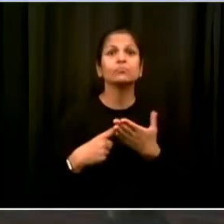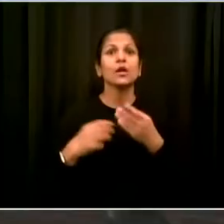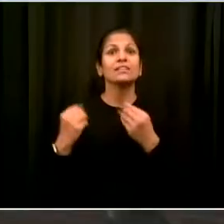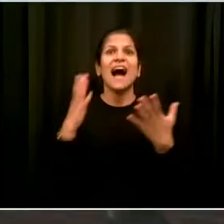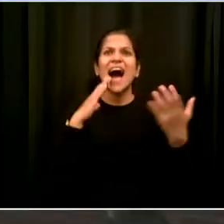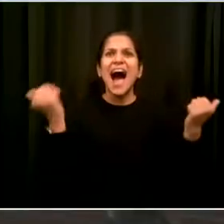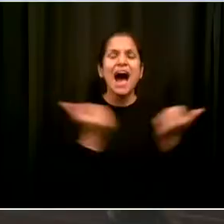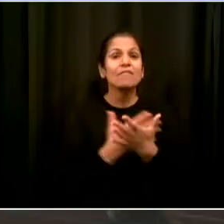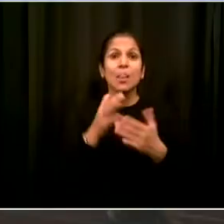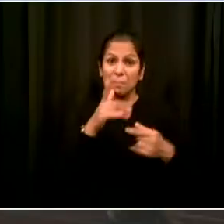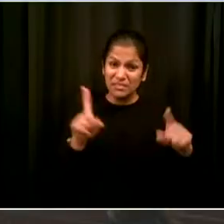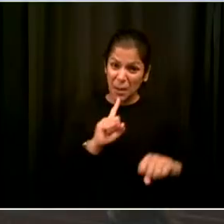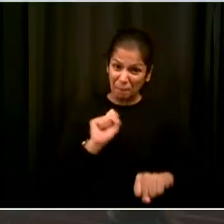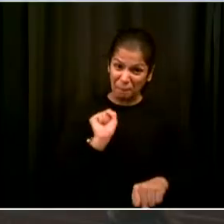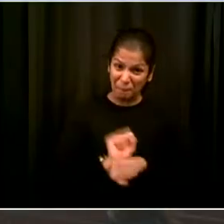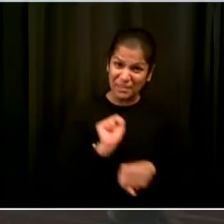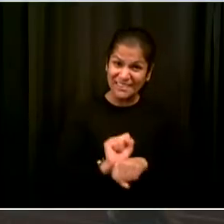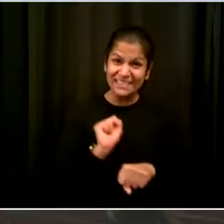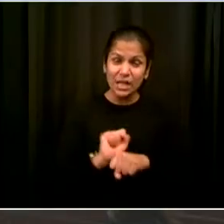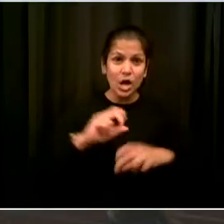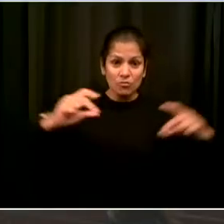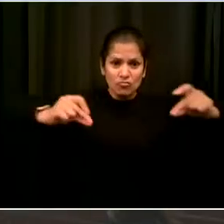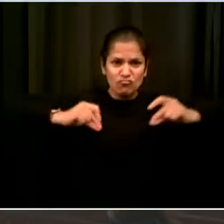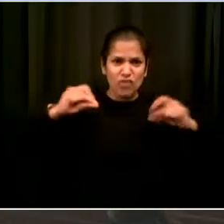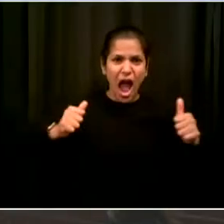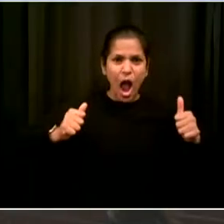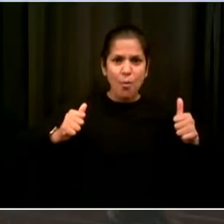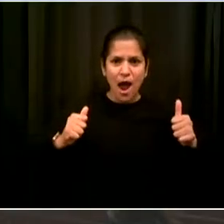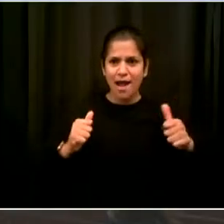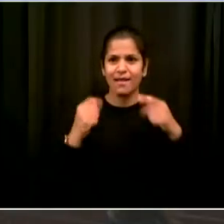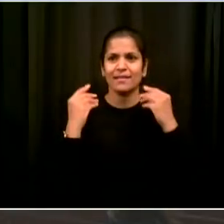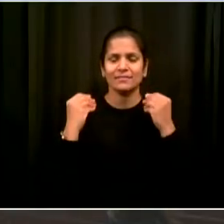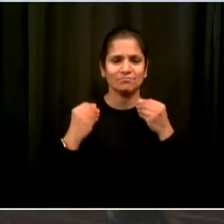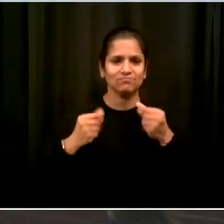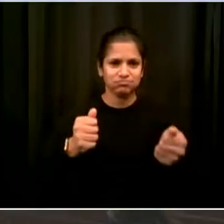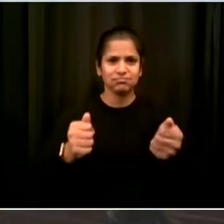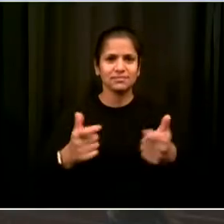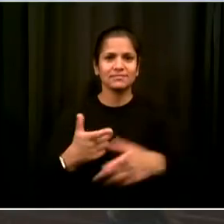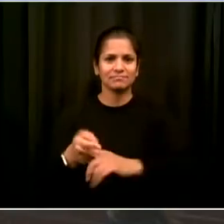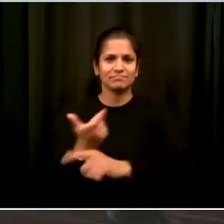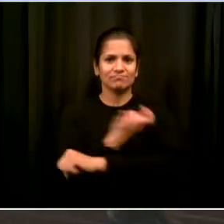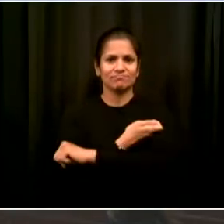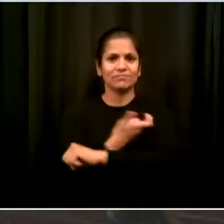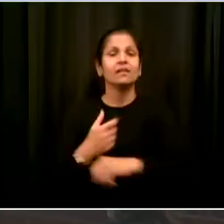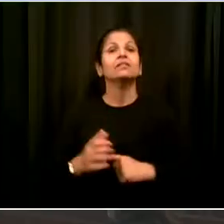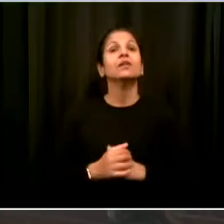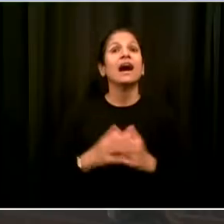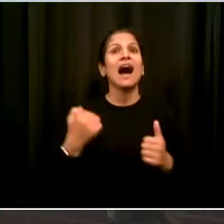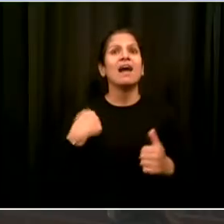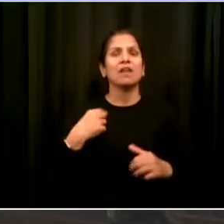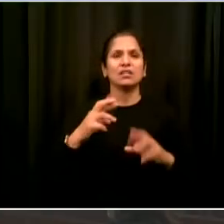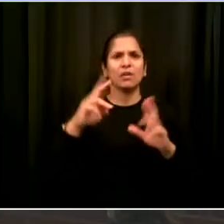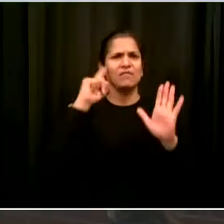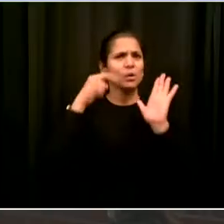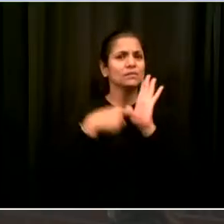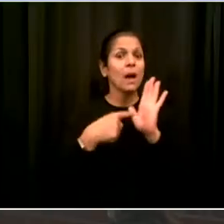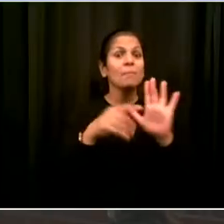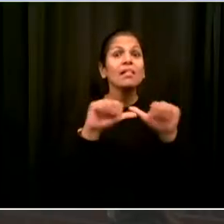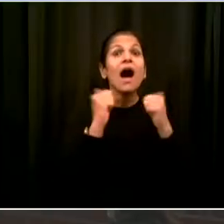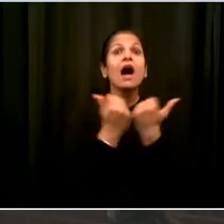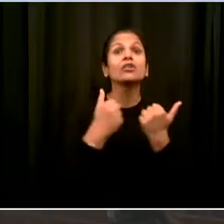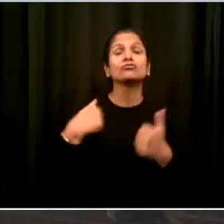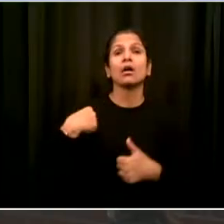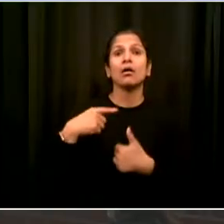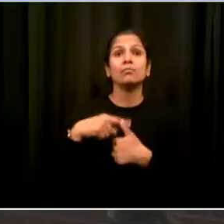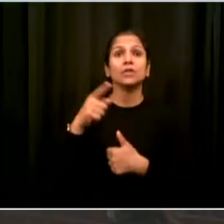NYCHA, the Office of Emergency Management, to Community Affairs, all in the room together, working in real time to problem solve any issues as they